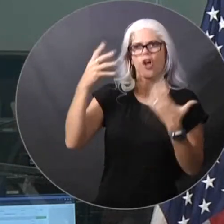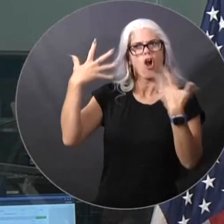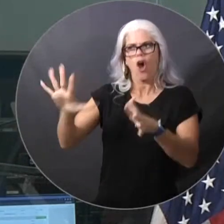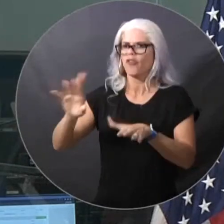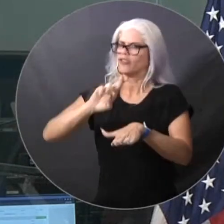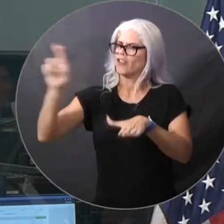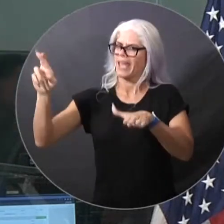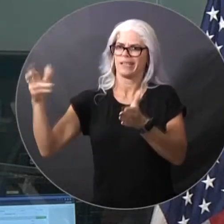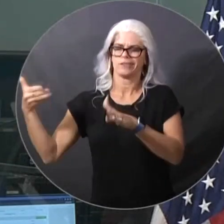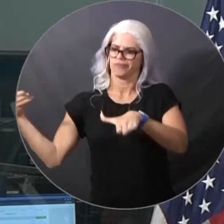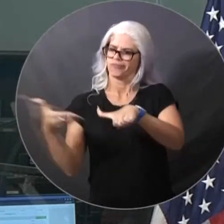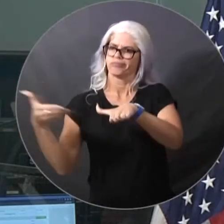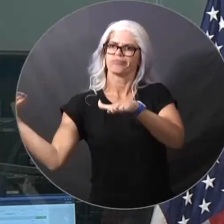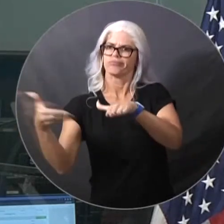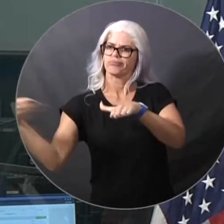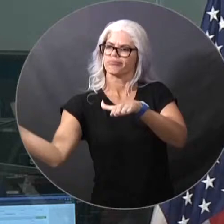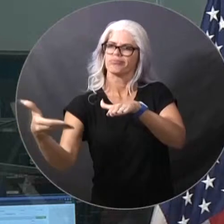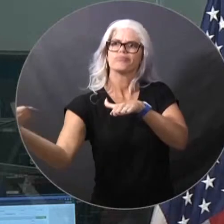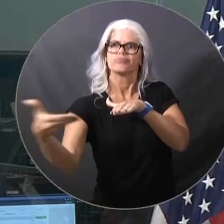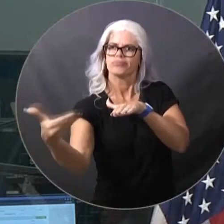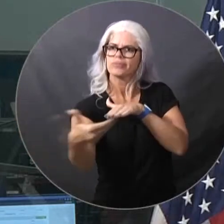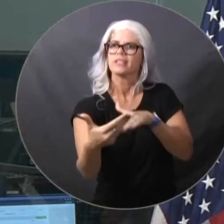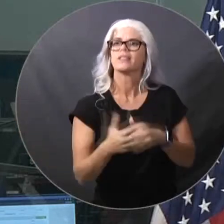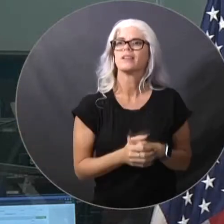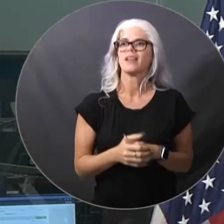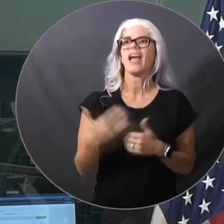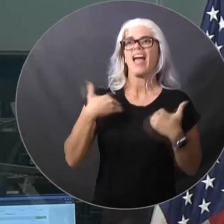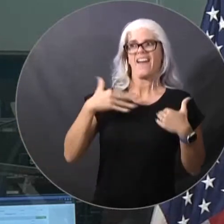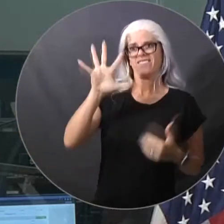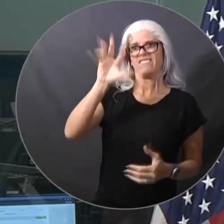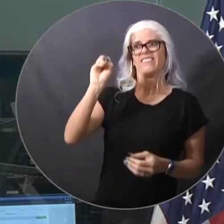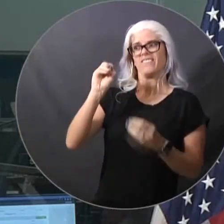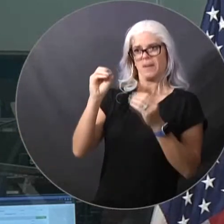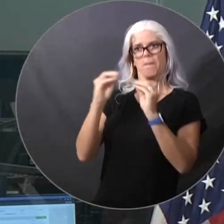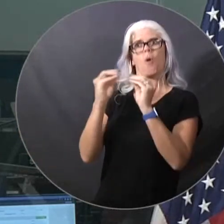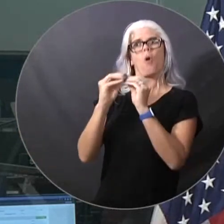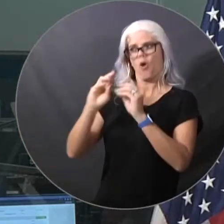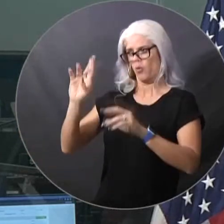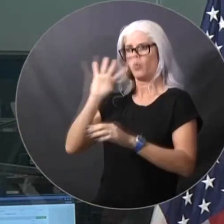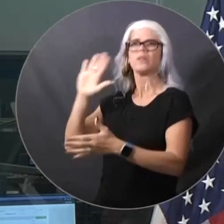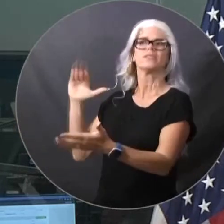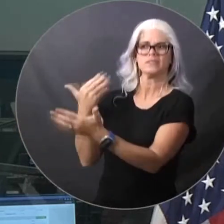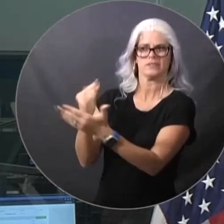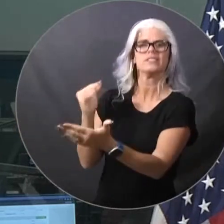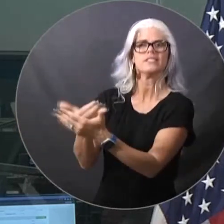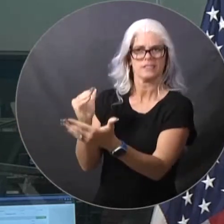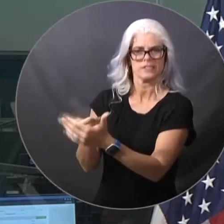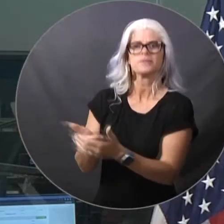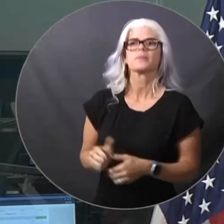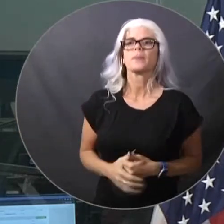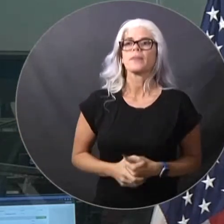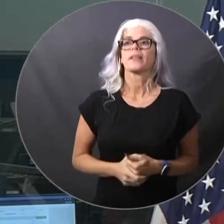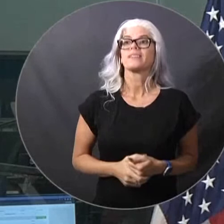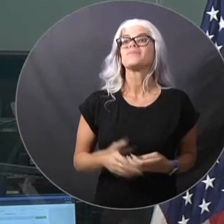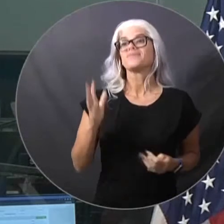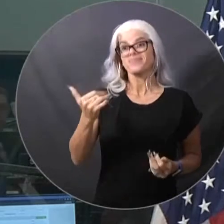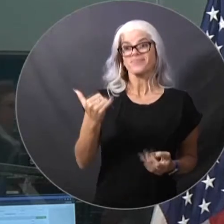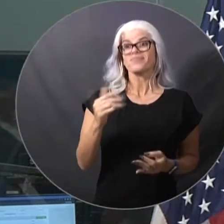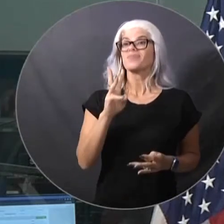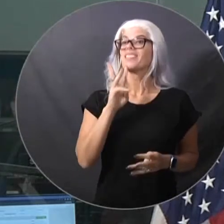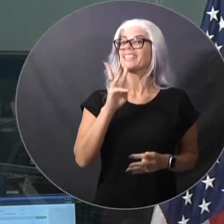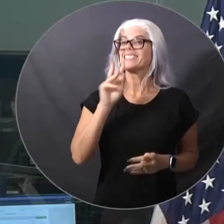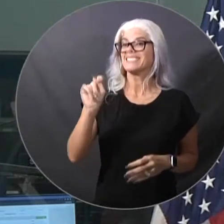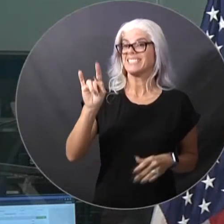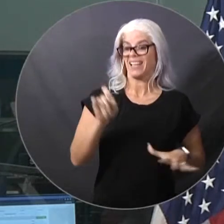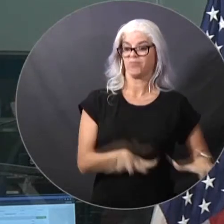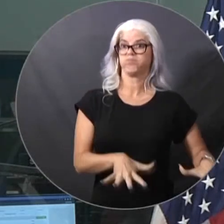and nearly 50 that are staged and immediately ready to come in. And so with water this high, these operations may need to